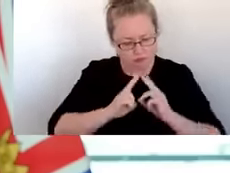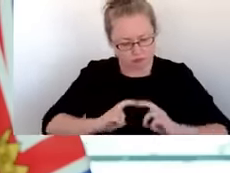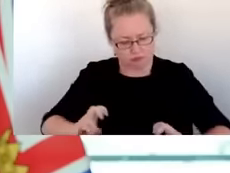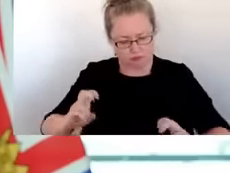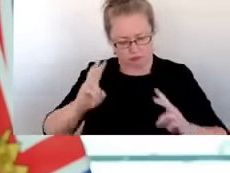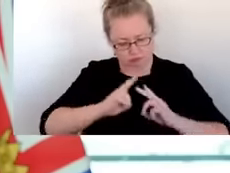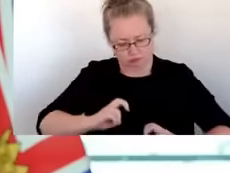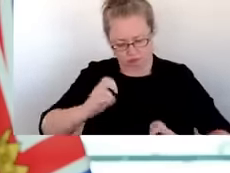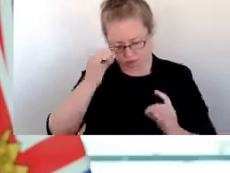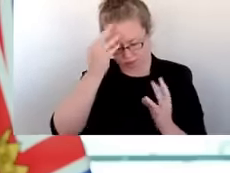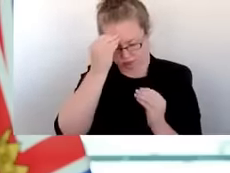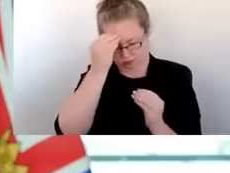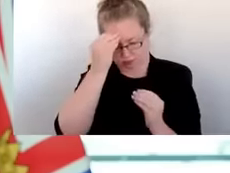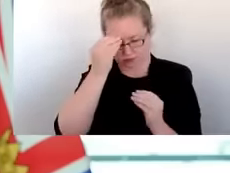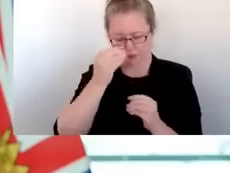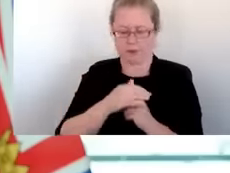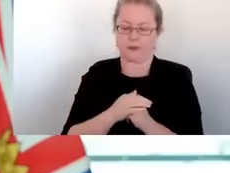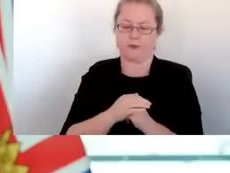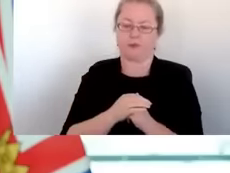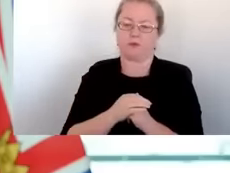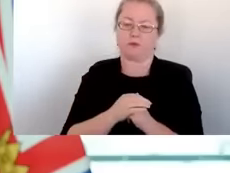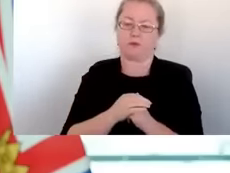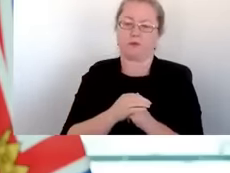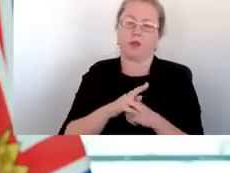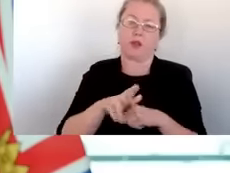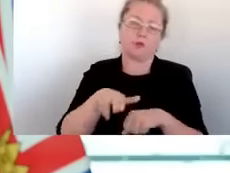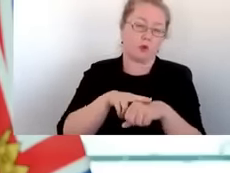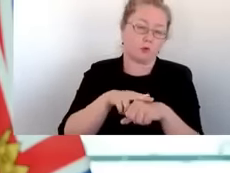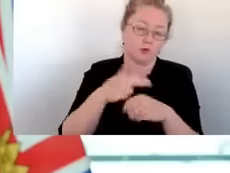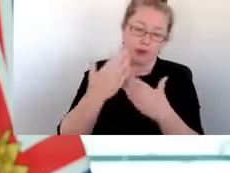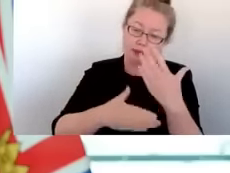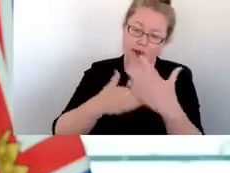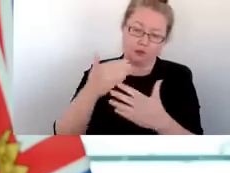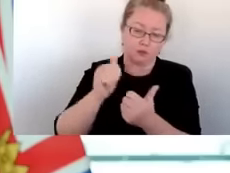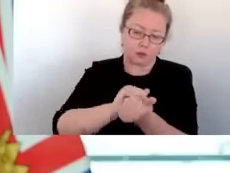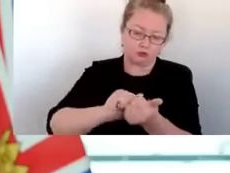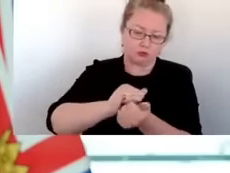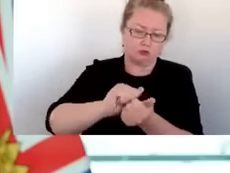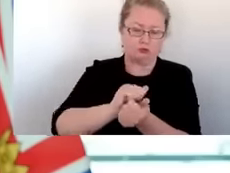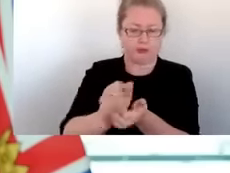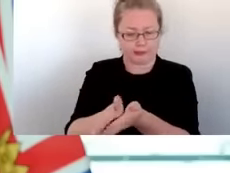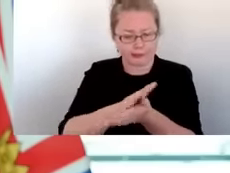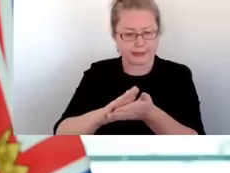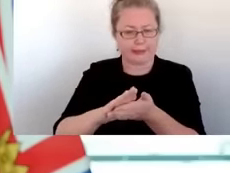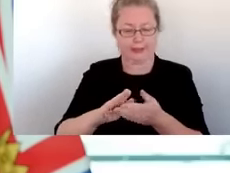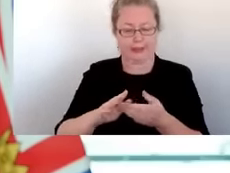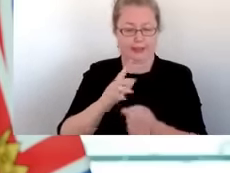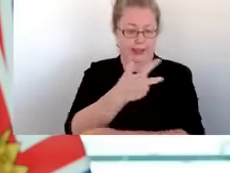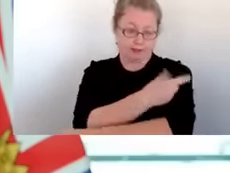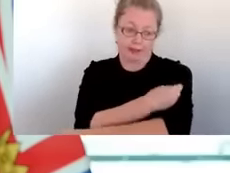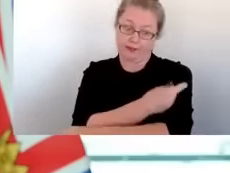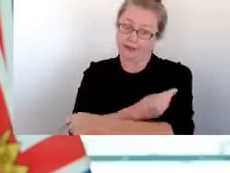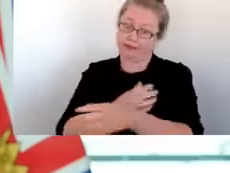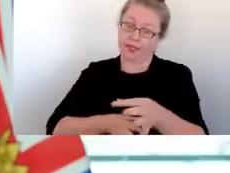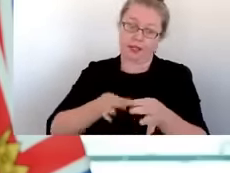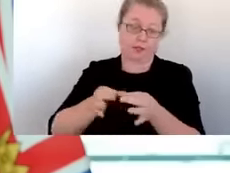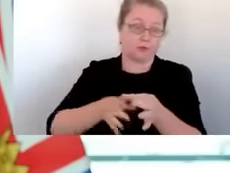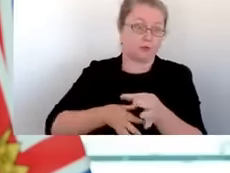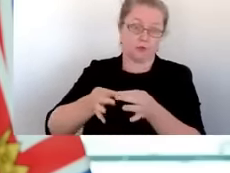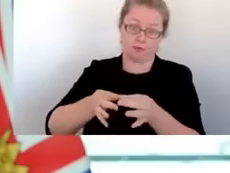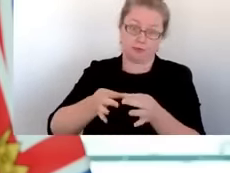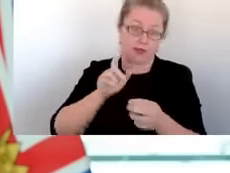this fall and winter. And of course, cleaning our hands regularly and staying up to date on vaccination. It